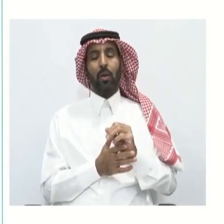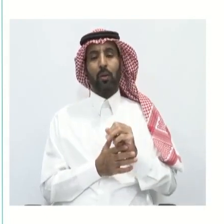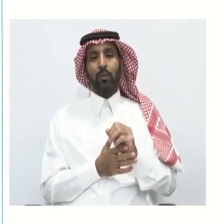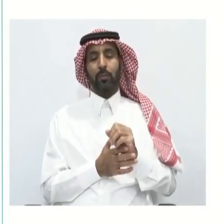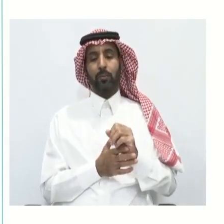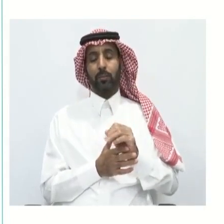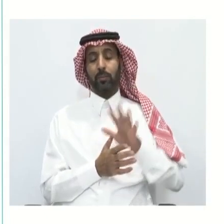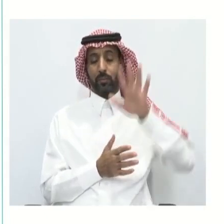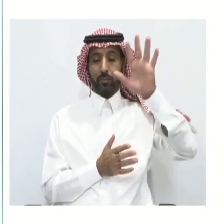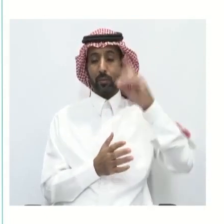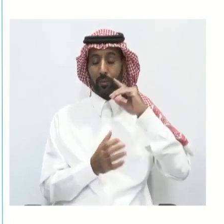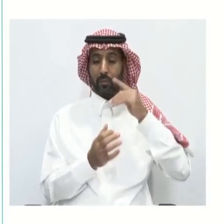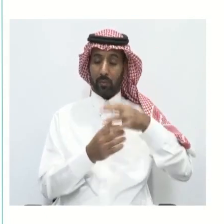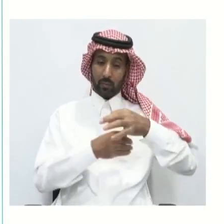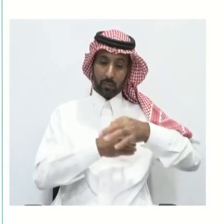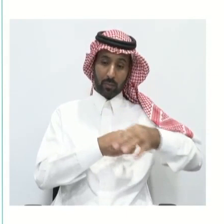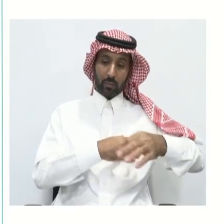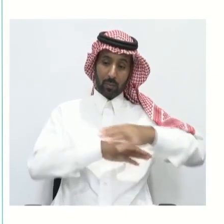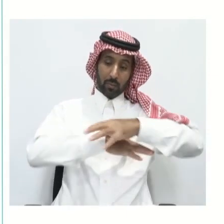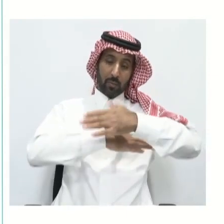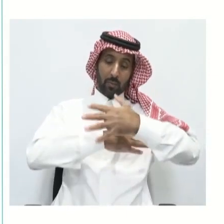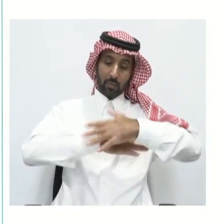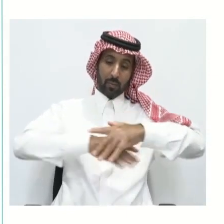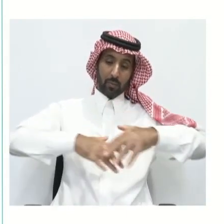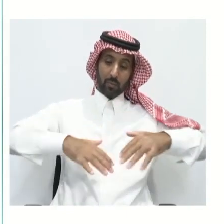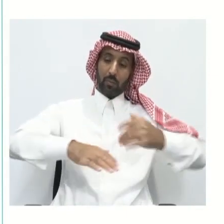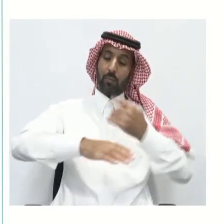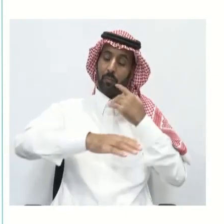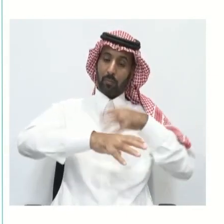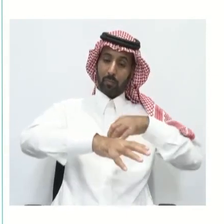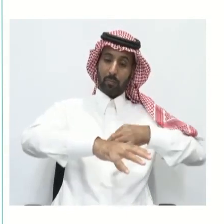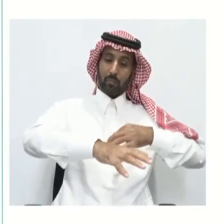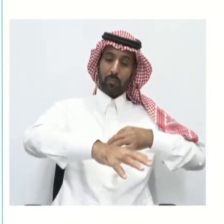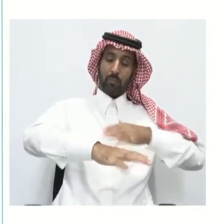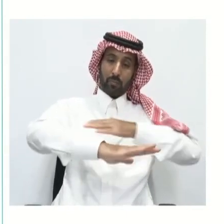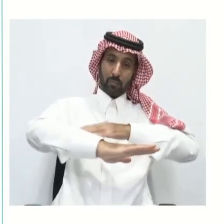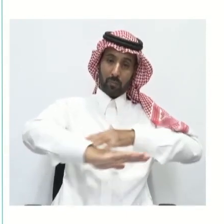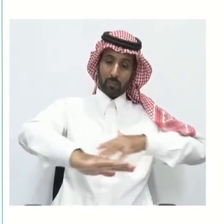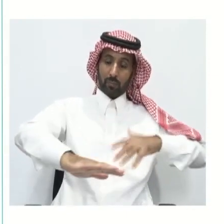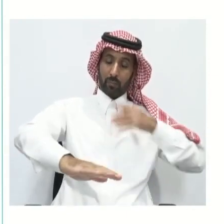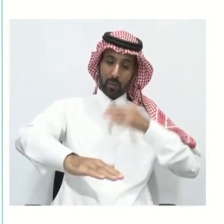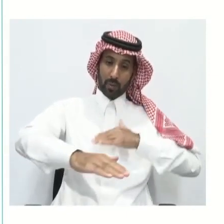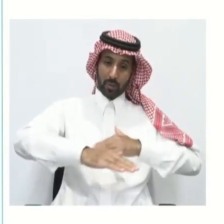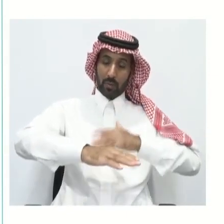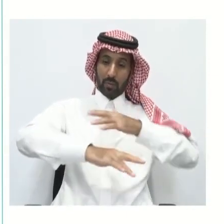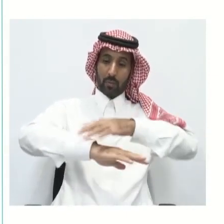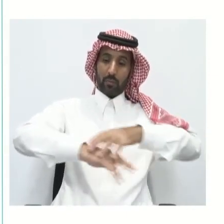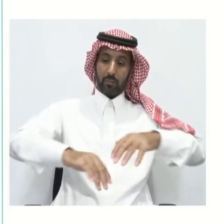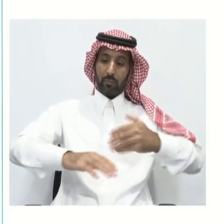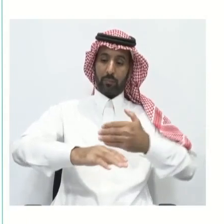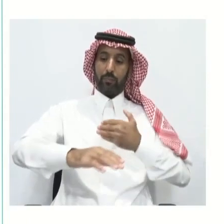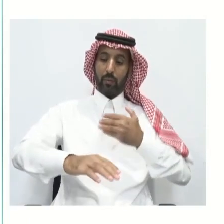you. Is a coastal city. Of course, coastal, it means that it's located on the coast, on the coast of Saudi